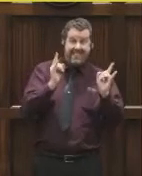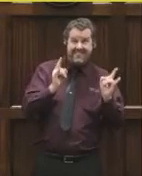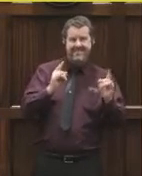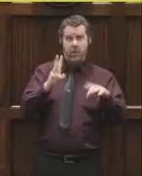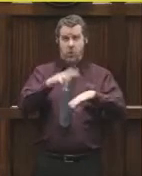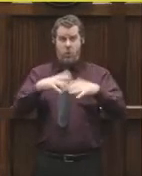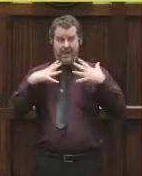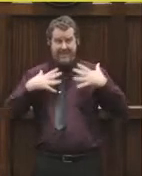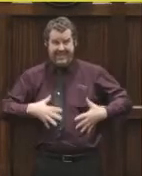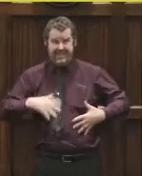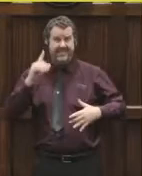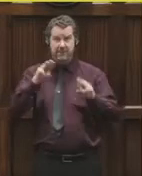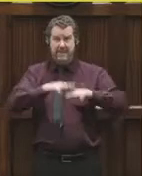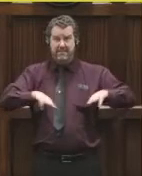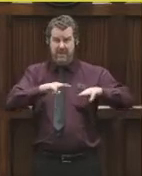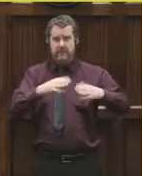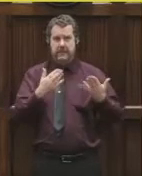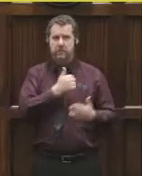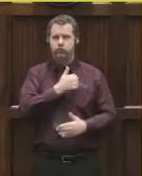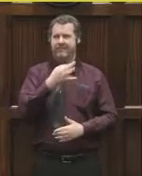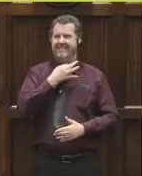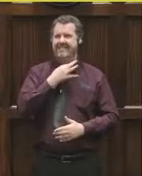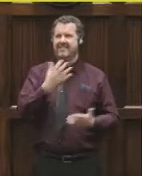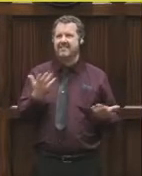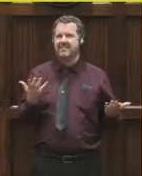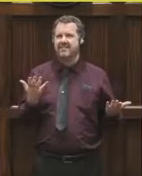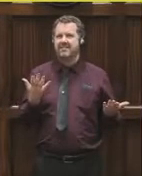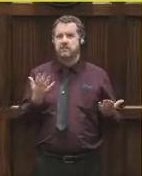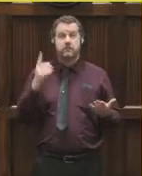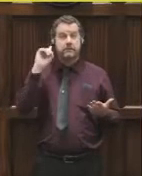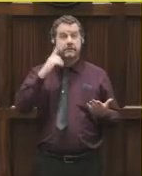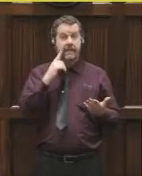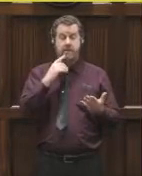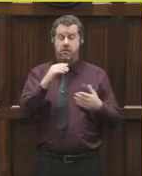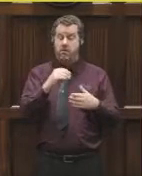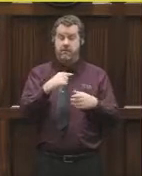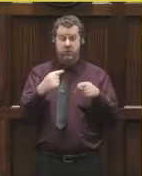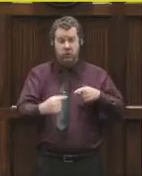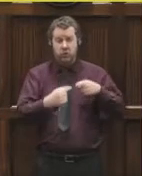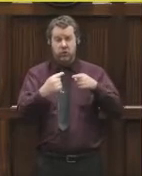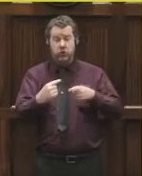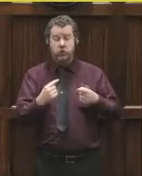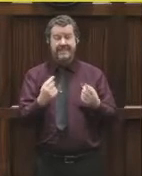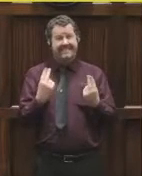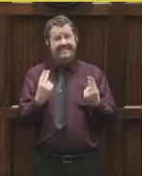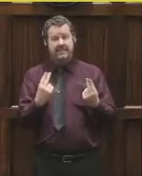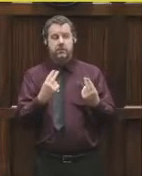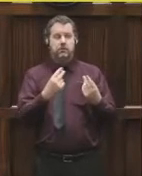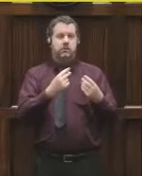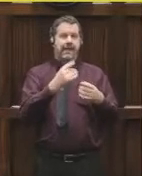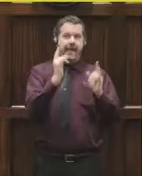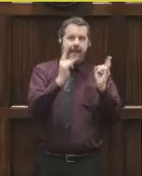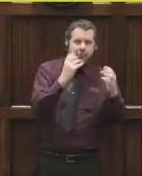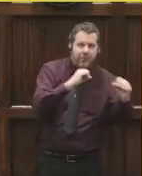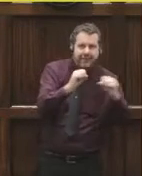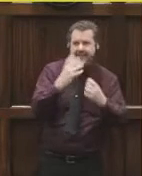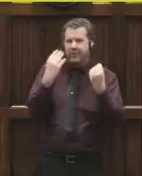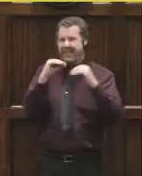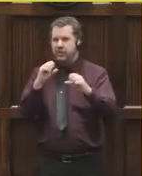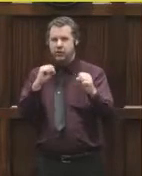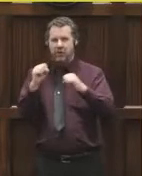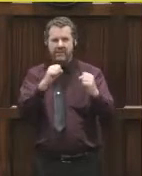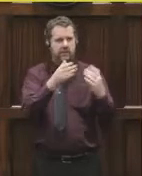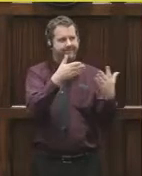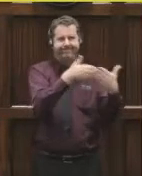deaf people at risk, as they often struggle to avail of vital health and educational services. Many public and